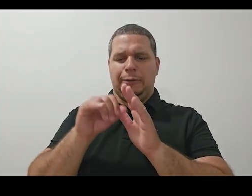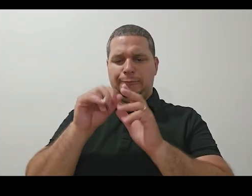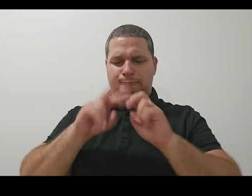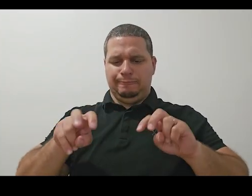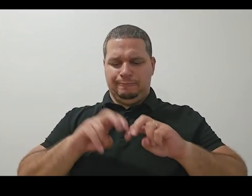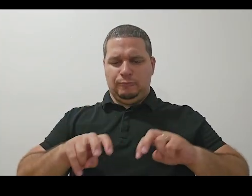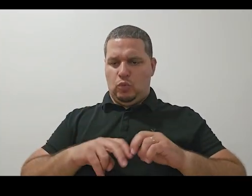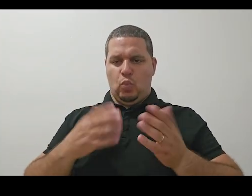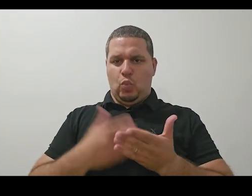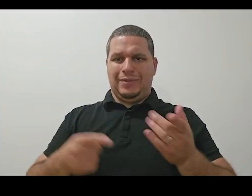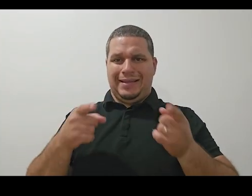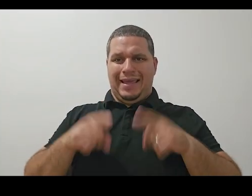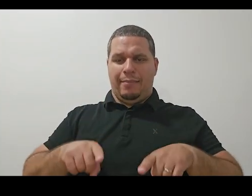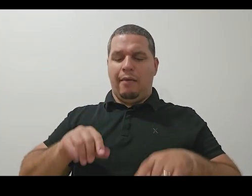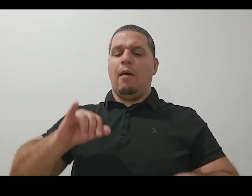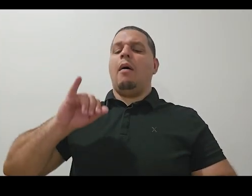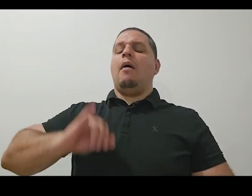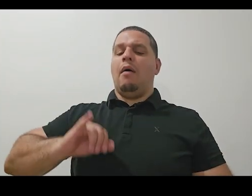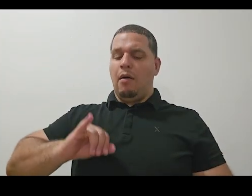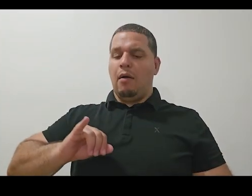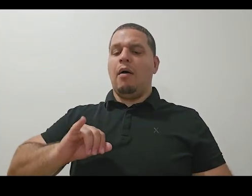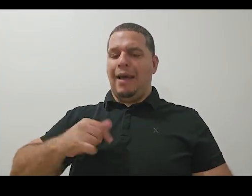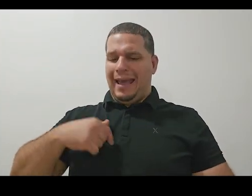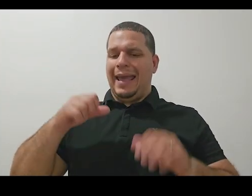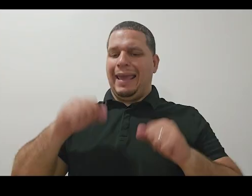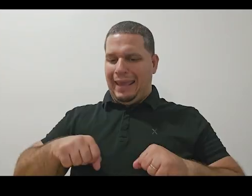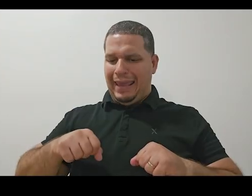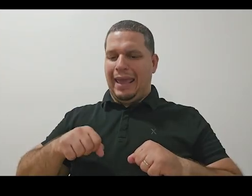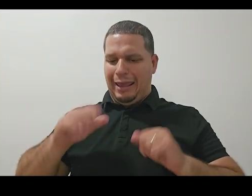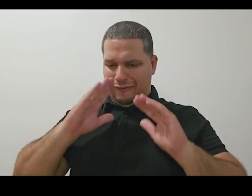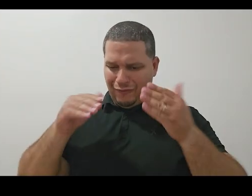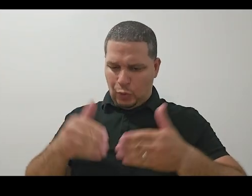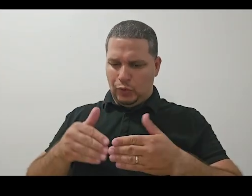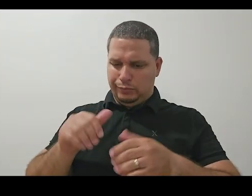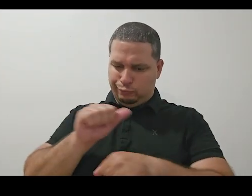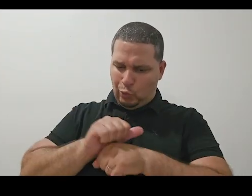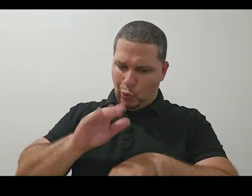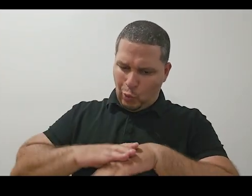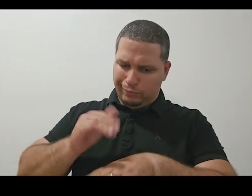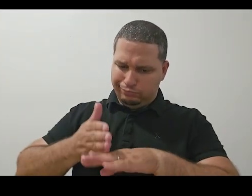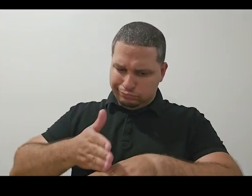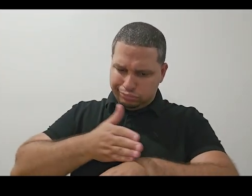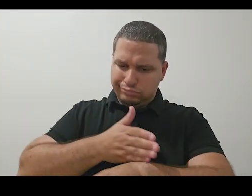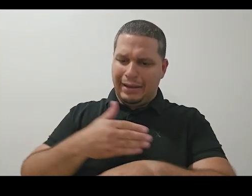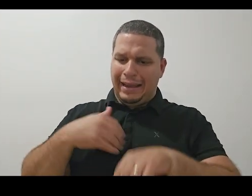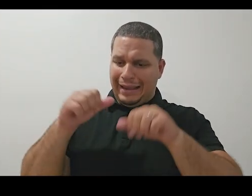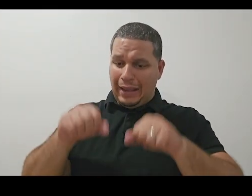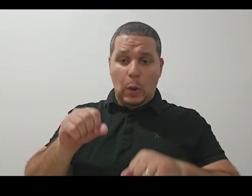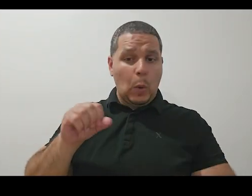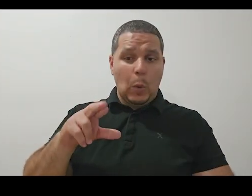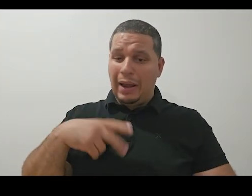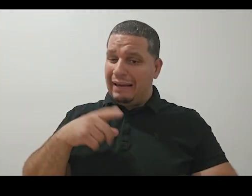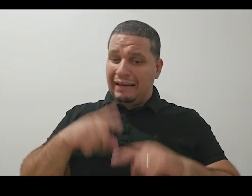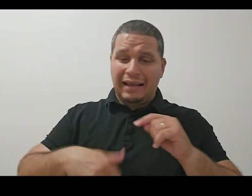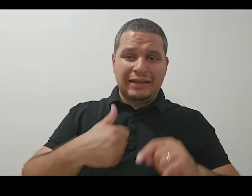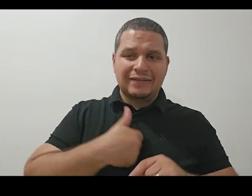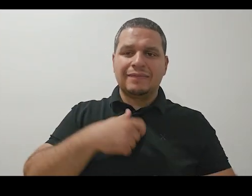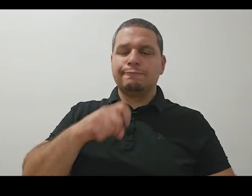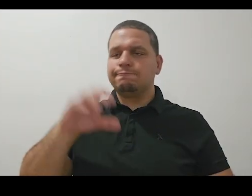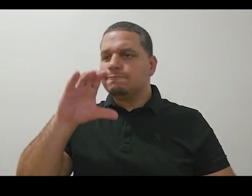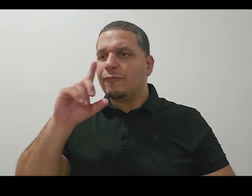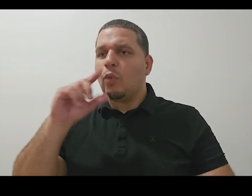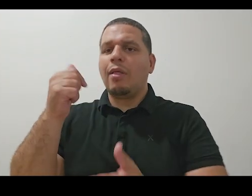know that, yes, this is something I can work on and I can do, or I need further assistance and help.